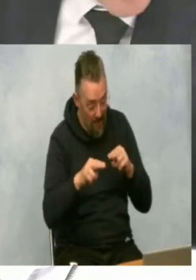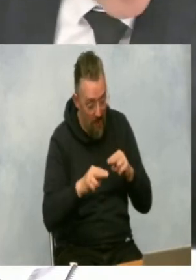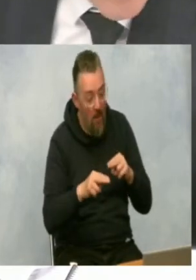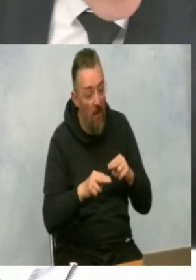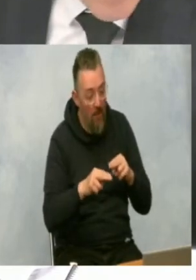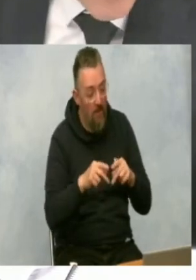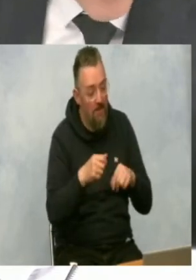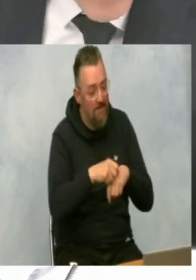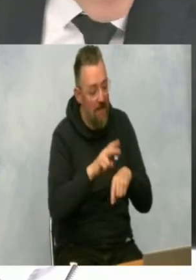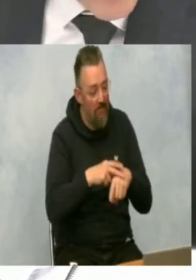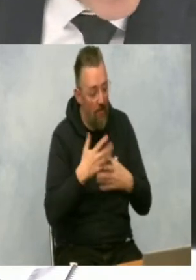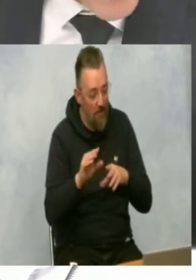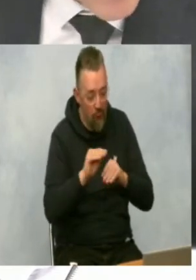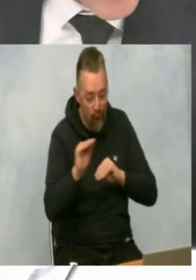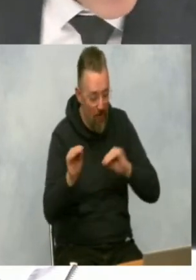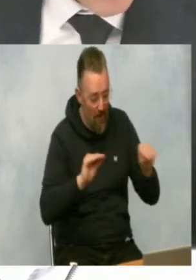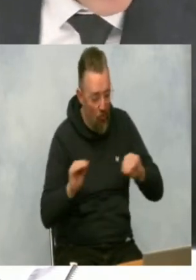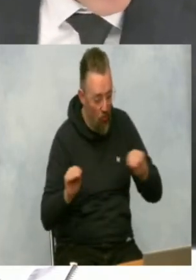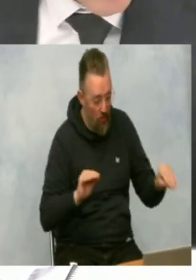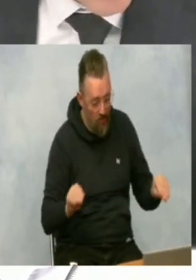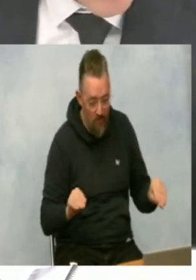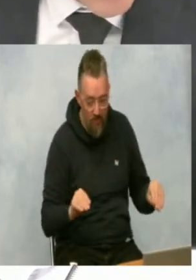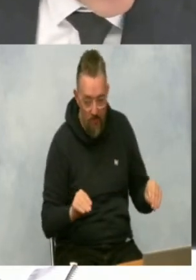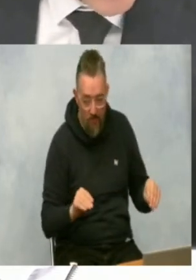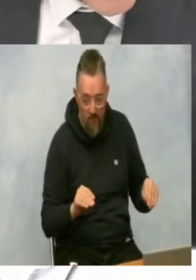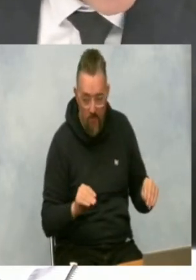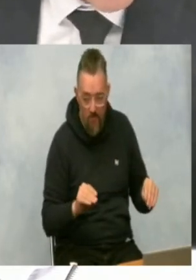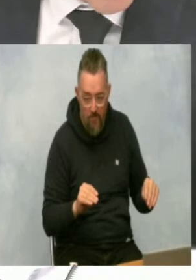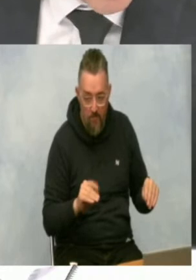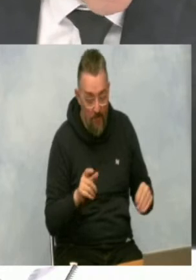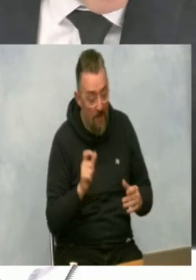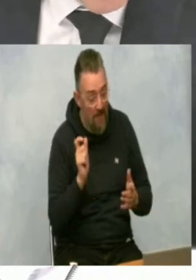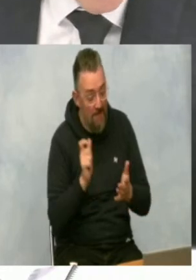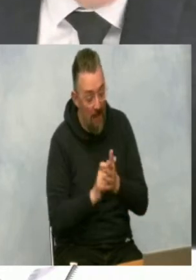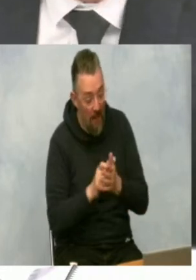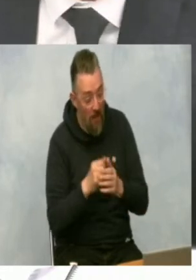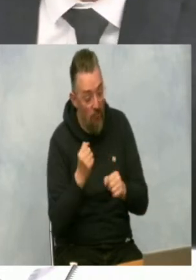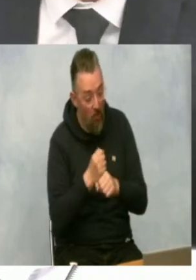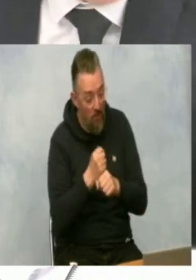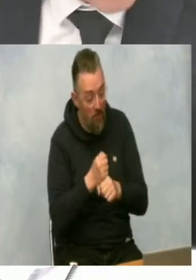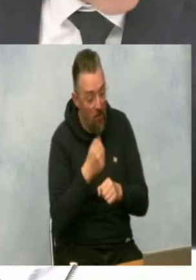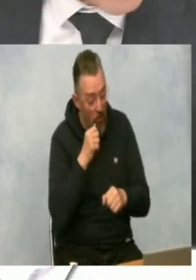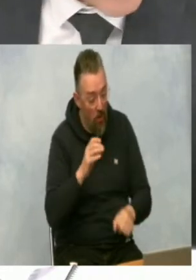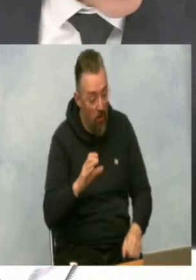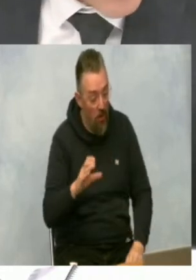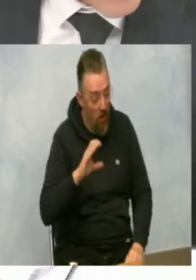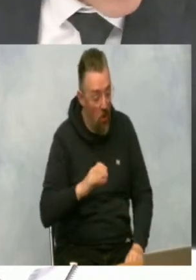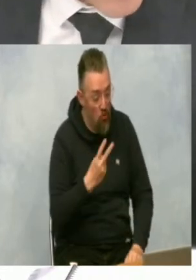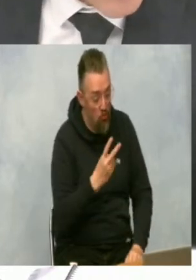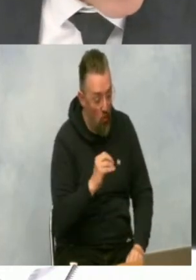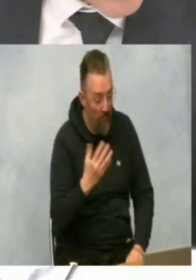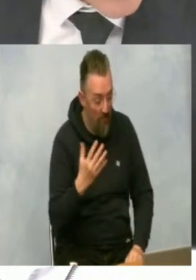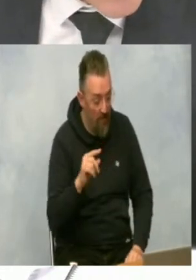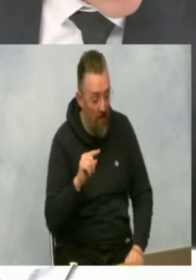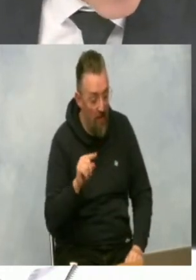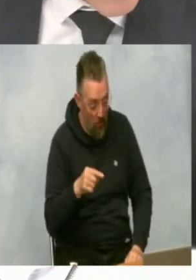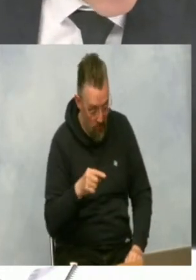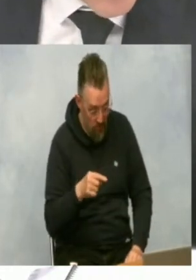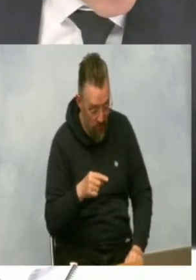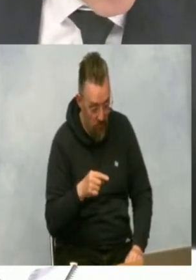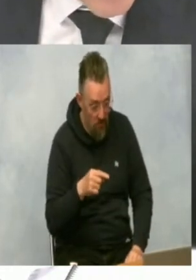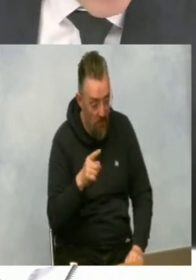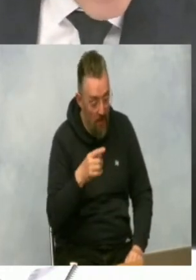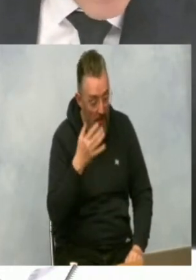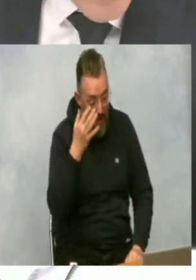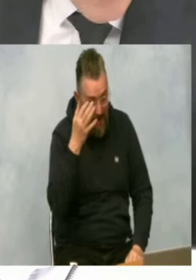of the remaining staff from Montrose House. The sale of the property will generate a capital receipt of £205,000 as stated for the